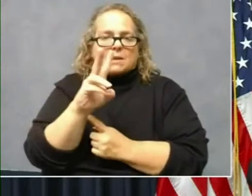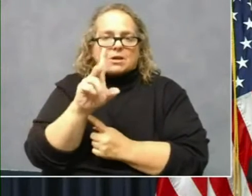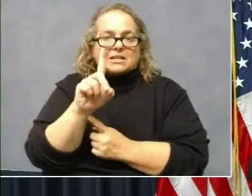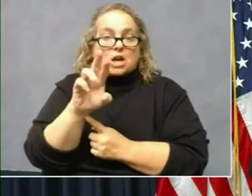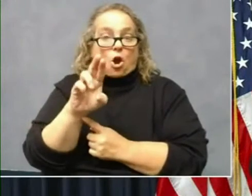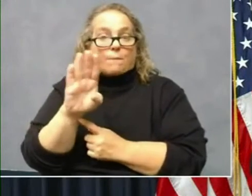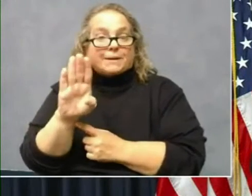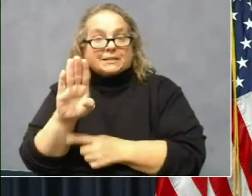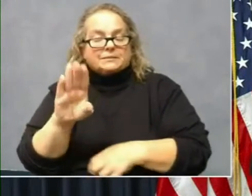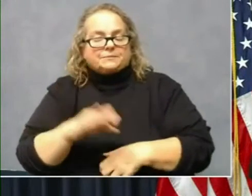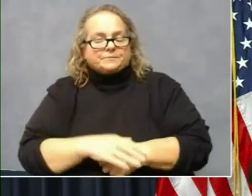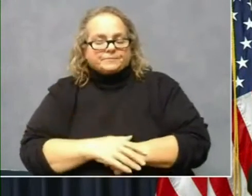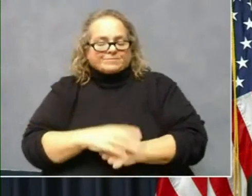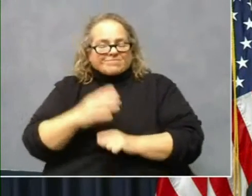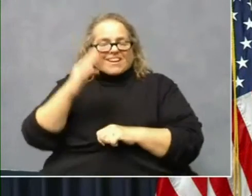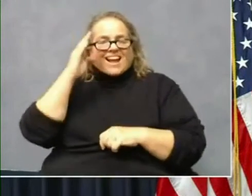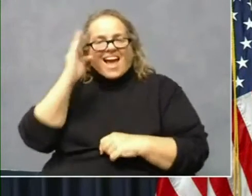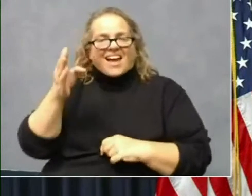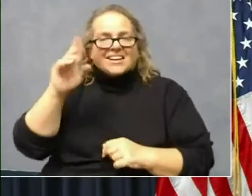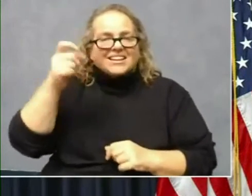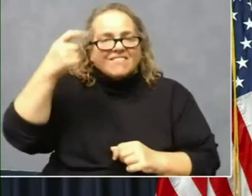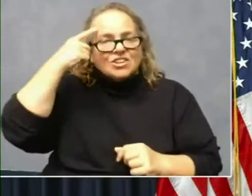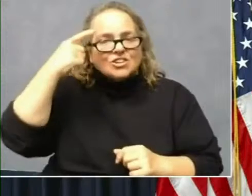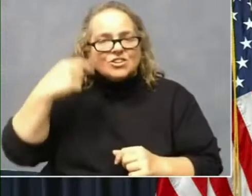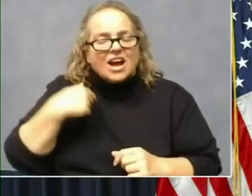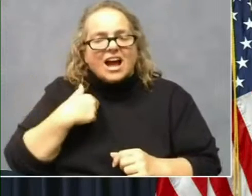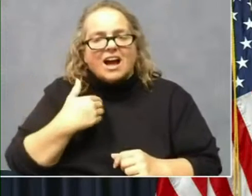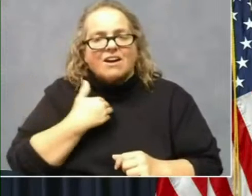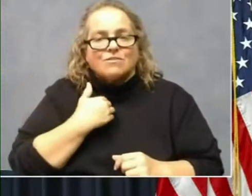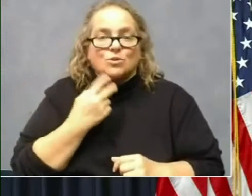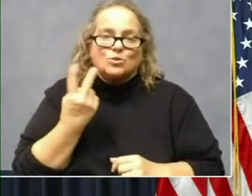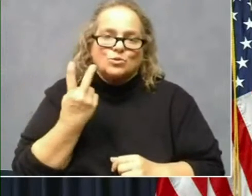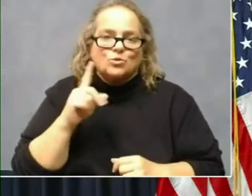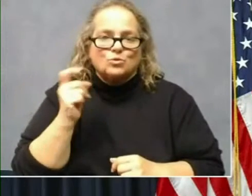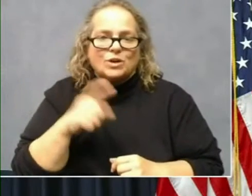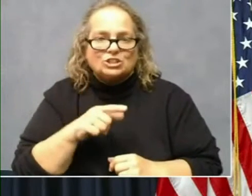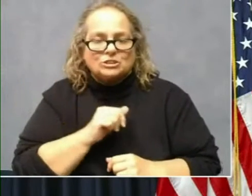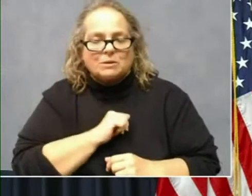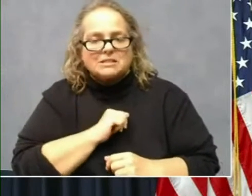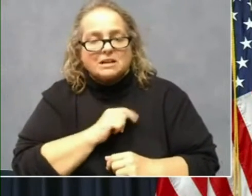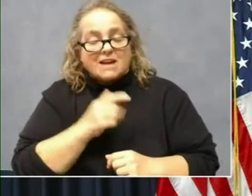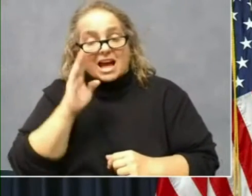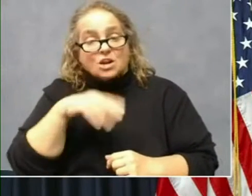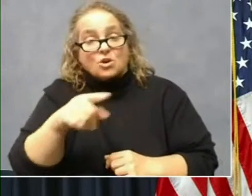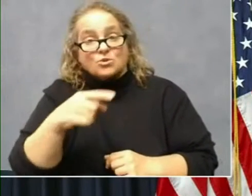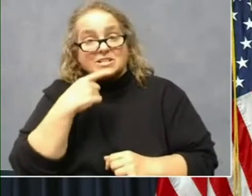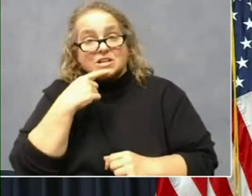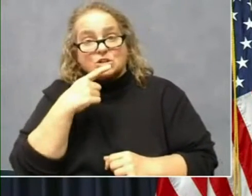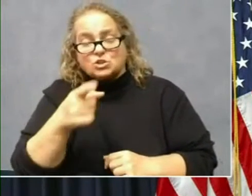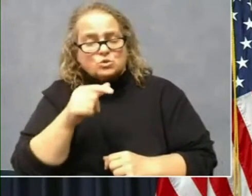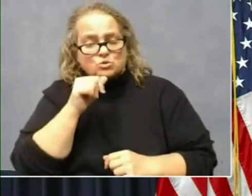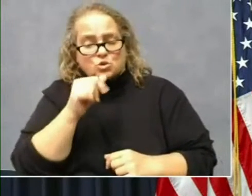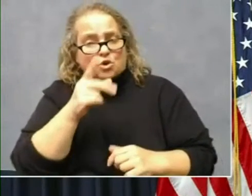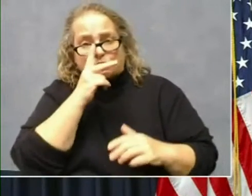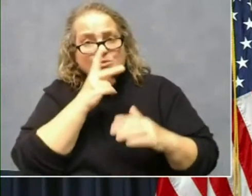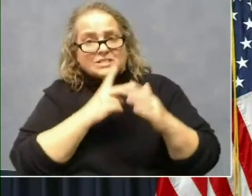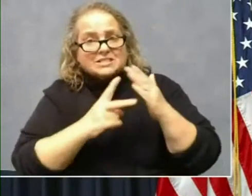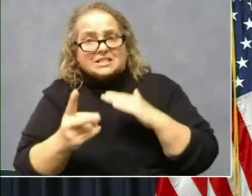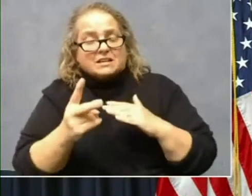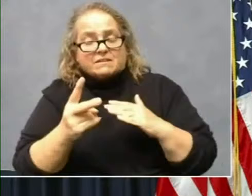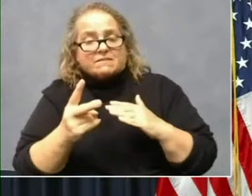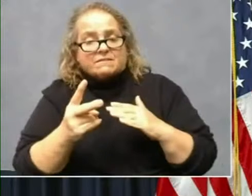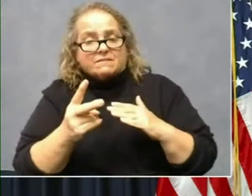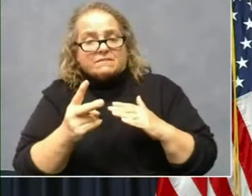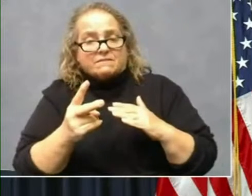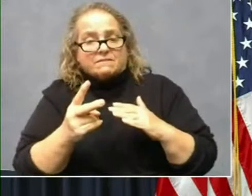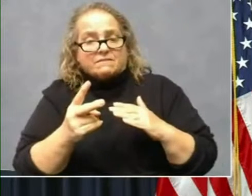Hi, Governor. I have a couple questions myself. I know you said that you don't foresee extending this bar, restaurant, gym executive